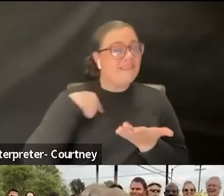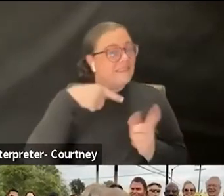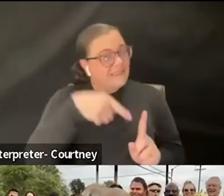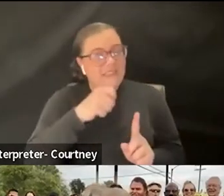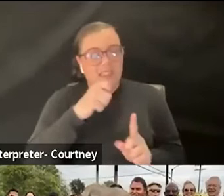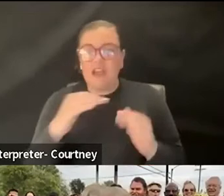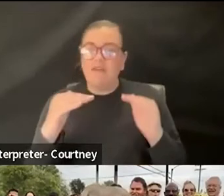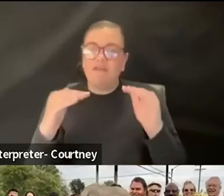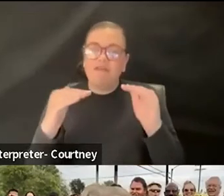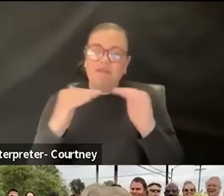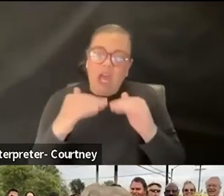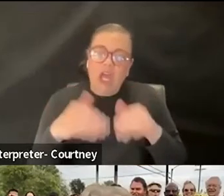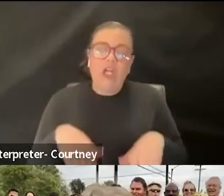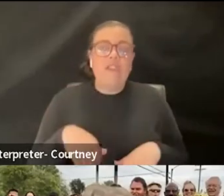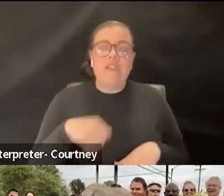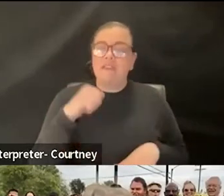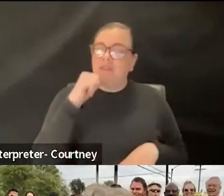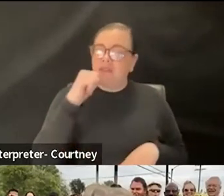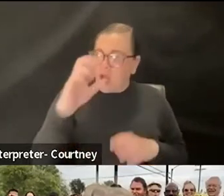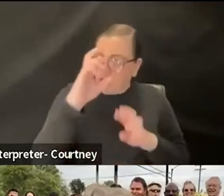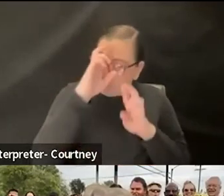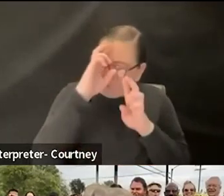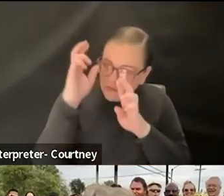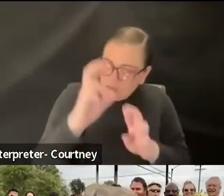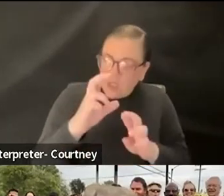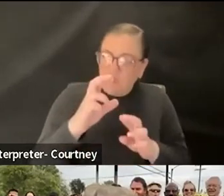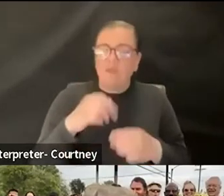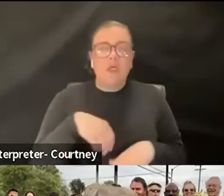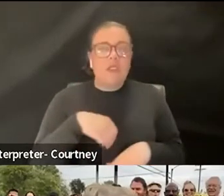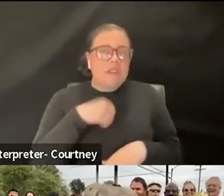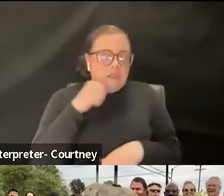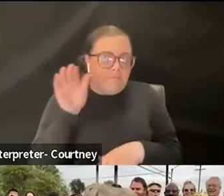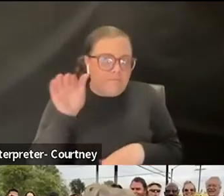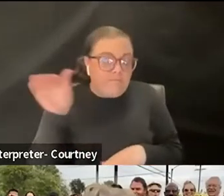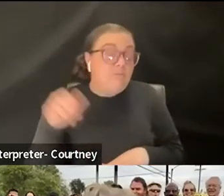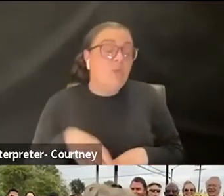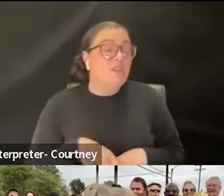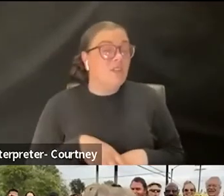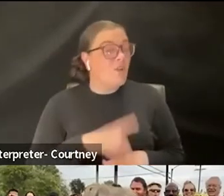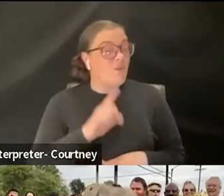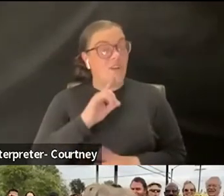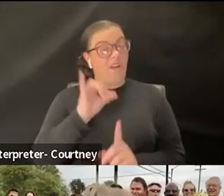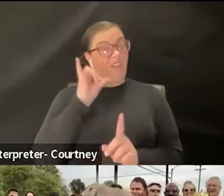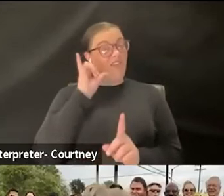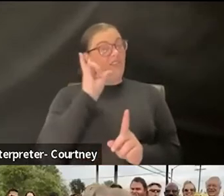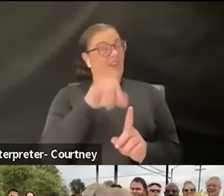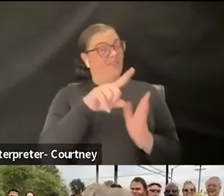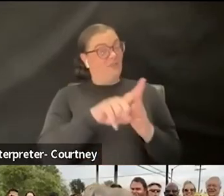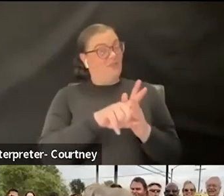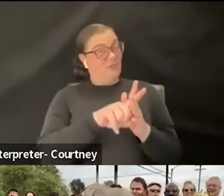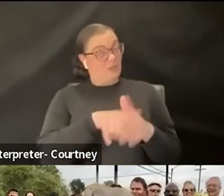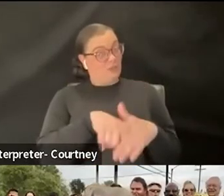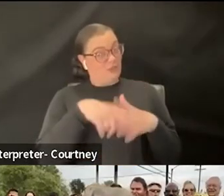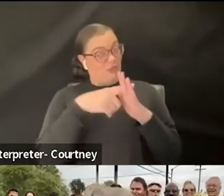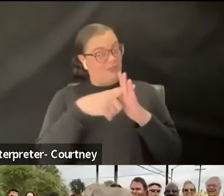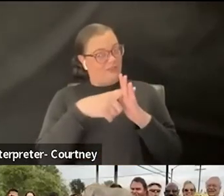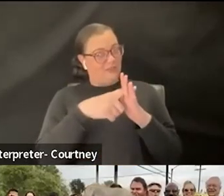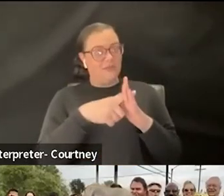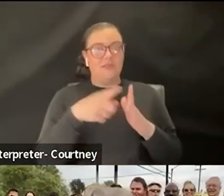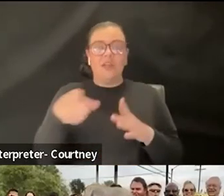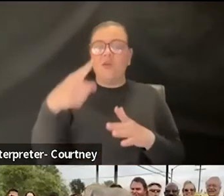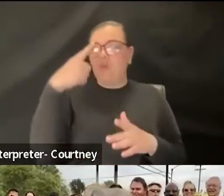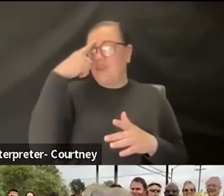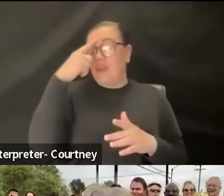have these grand pictures of we need to get everyone, and the big picture and all that stuff is great, but it starts simply with just that thing of just one